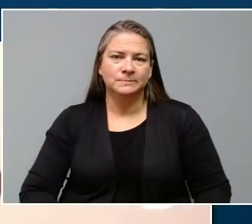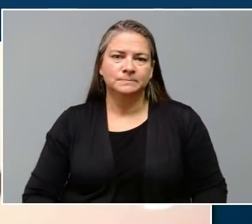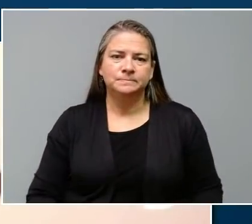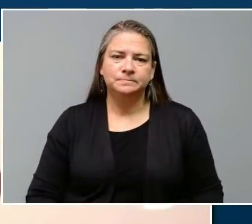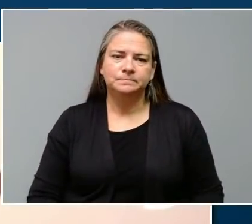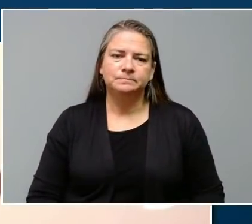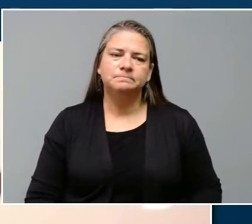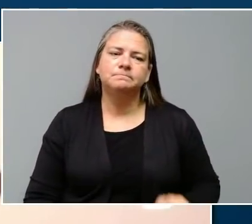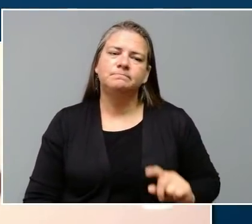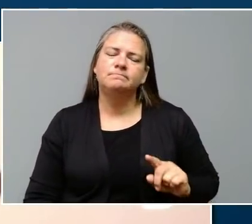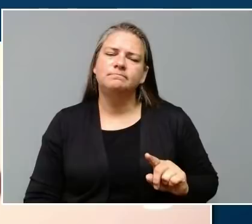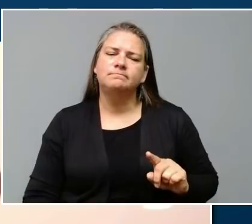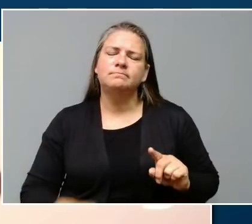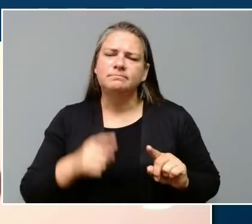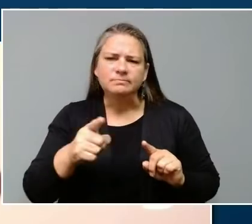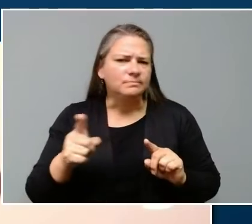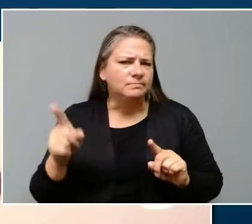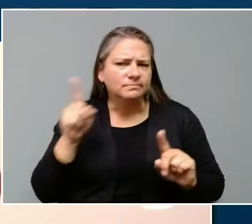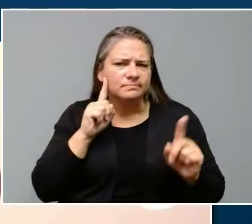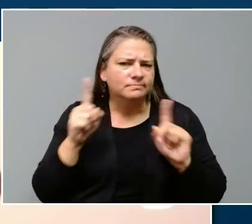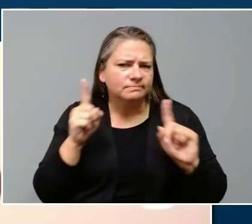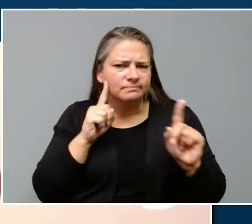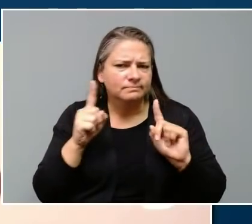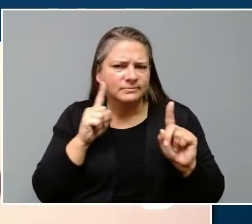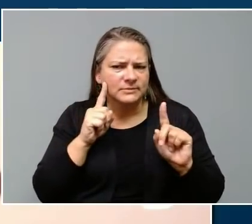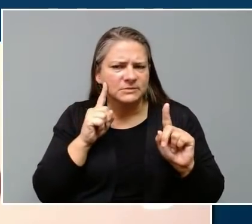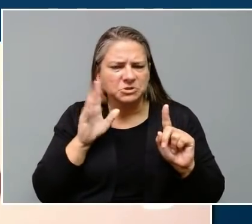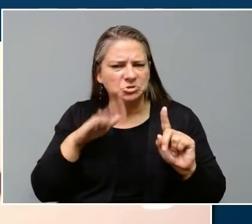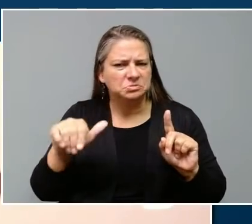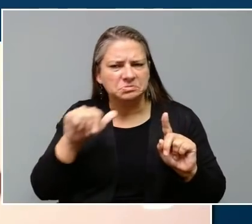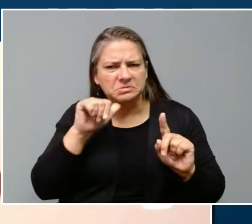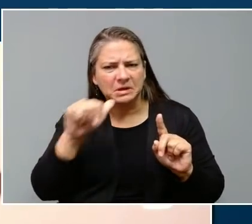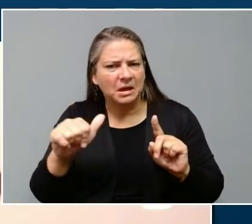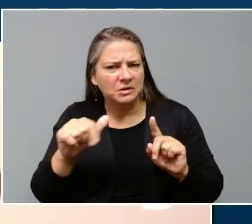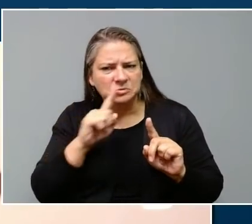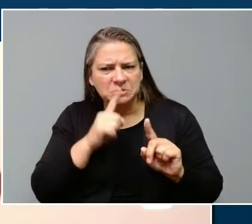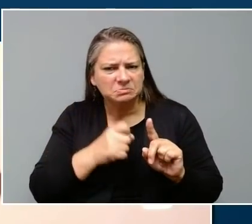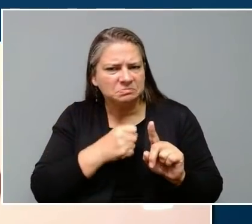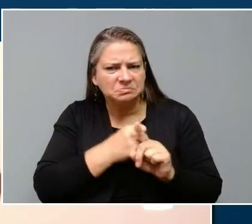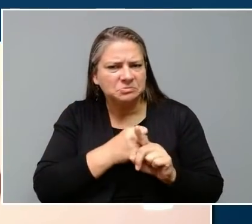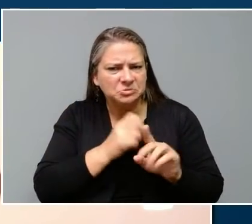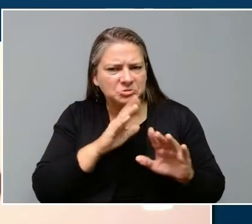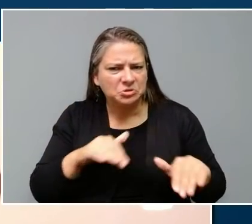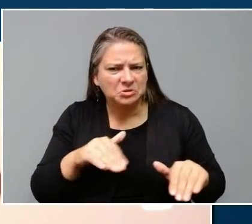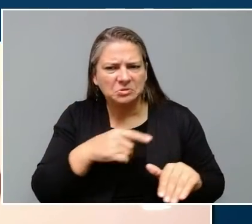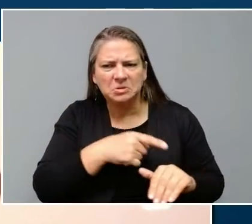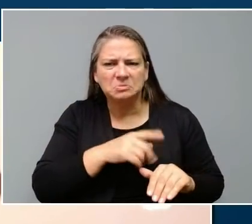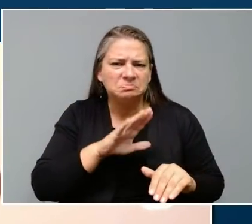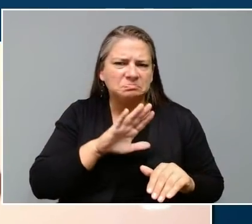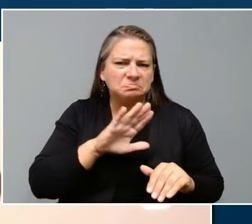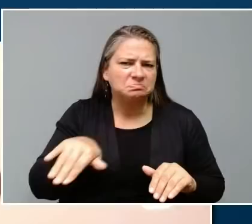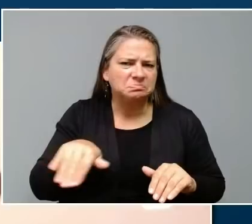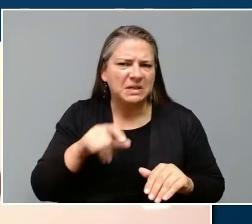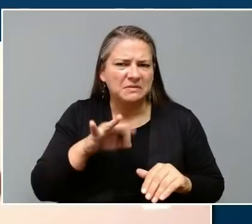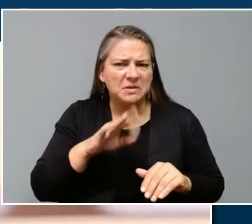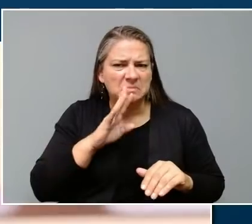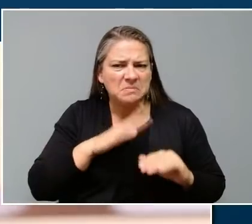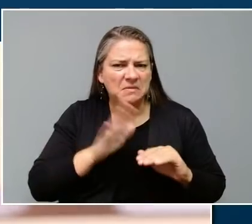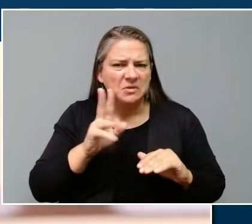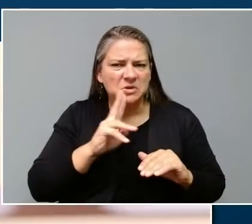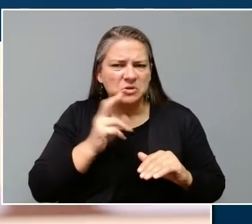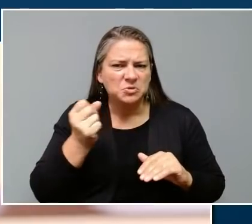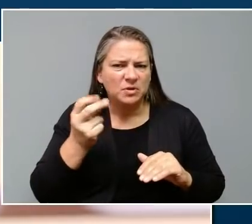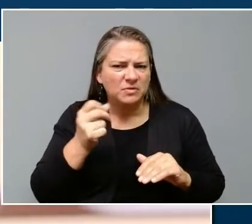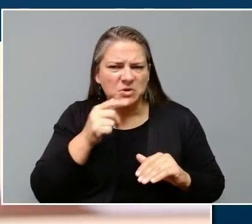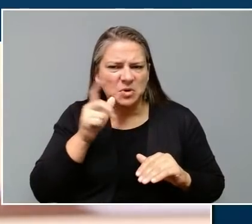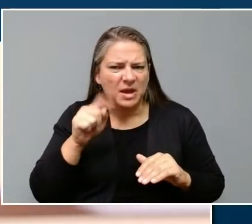that children aren't getting affected a lot by COVID and that they shouldn't look into vaccines if they're 12 and older and it's approved for them.